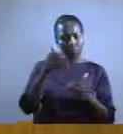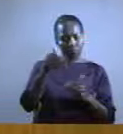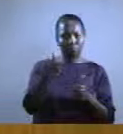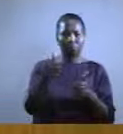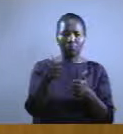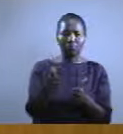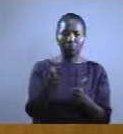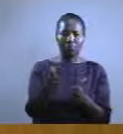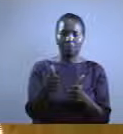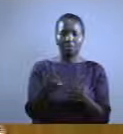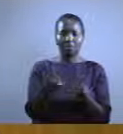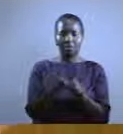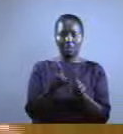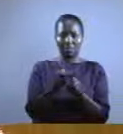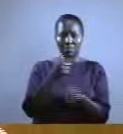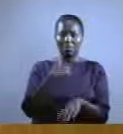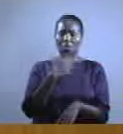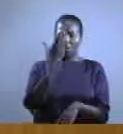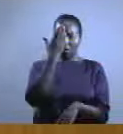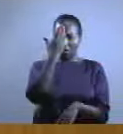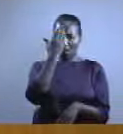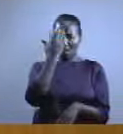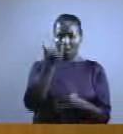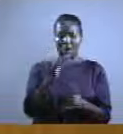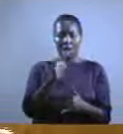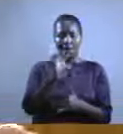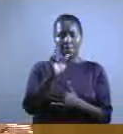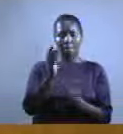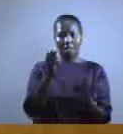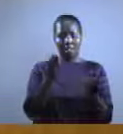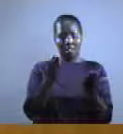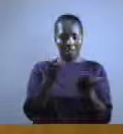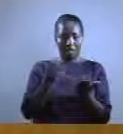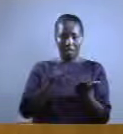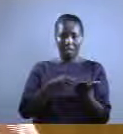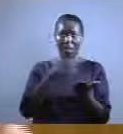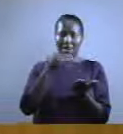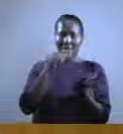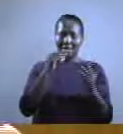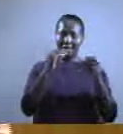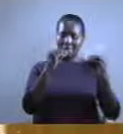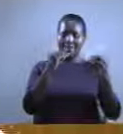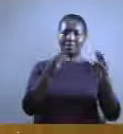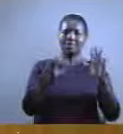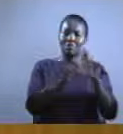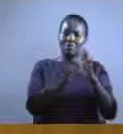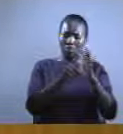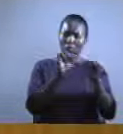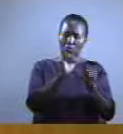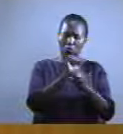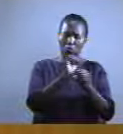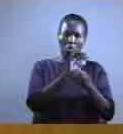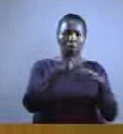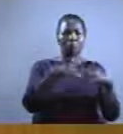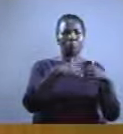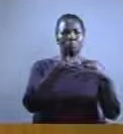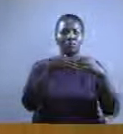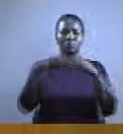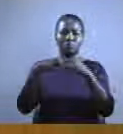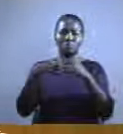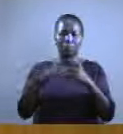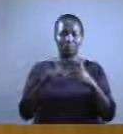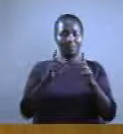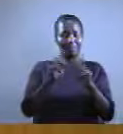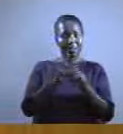we recognise that it is, as this bill points out, the private sector that is the engine for the creation of jobs, and the government creates